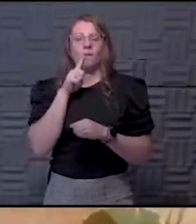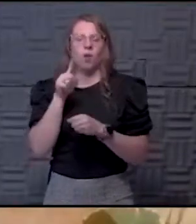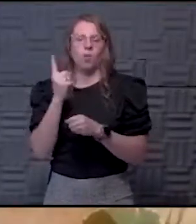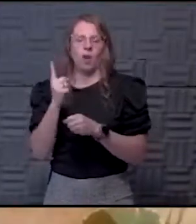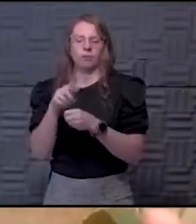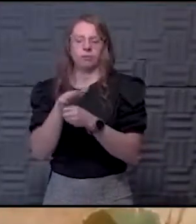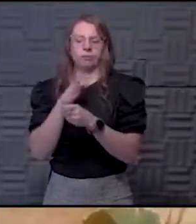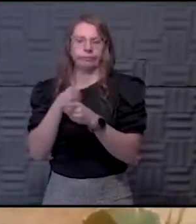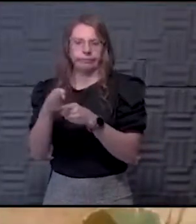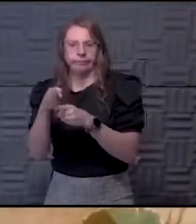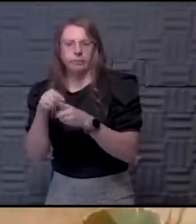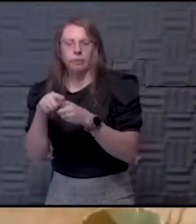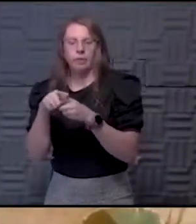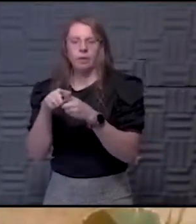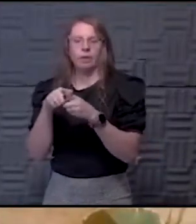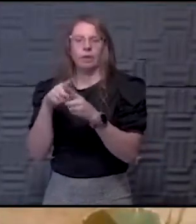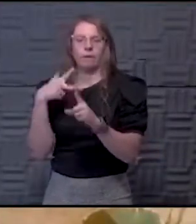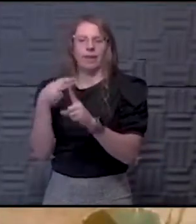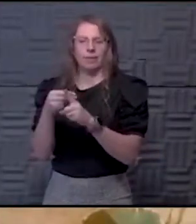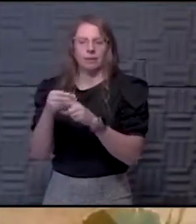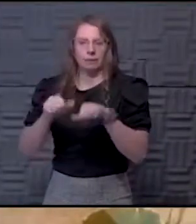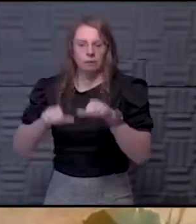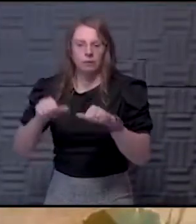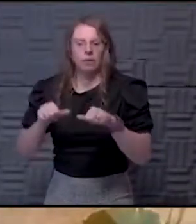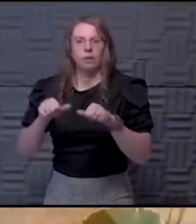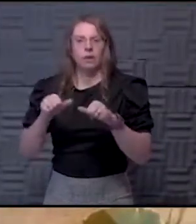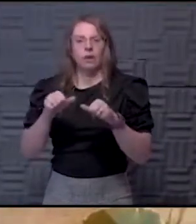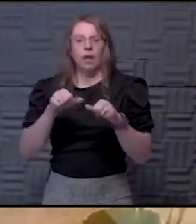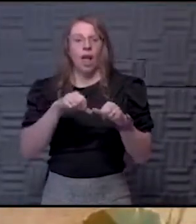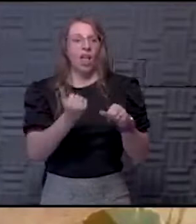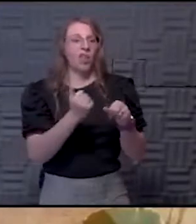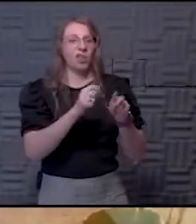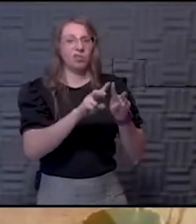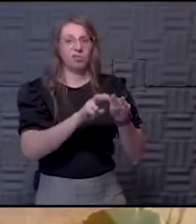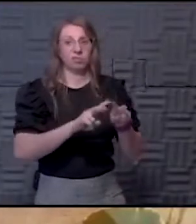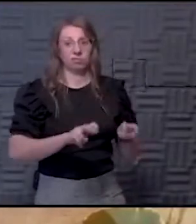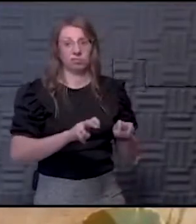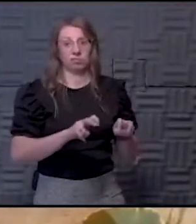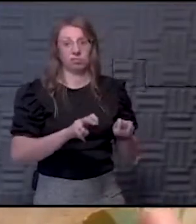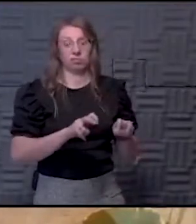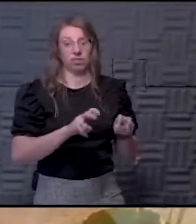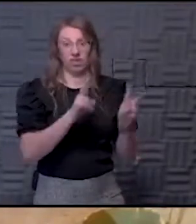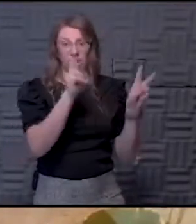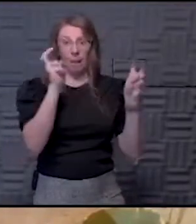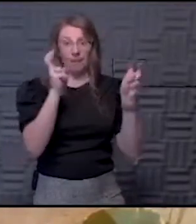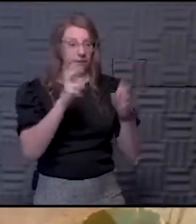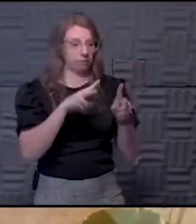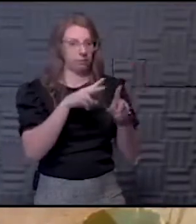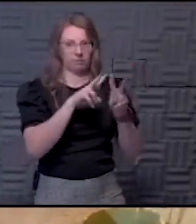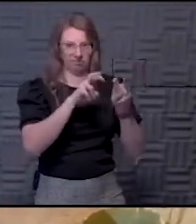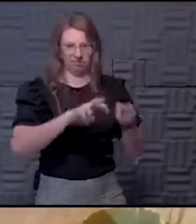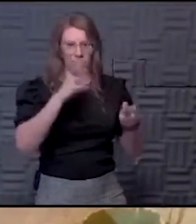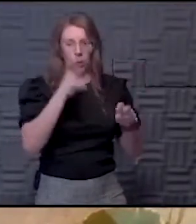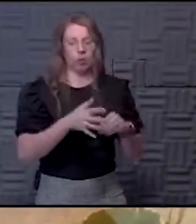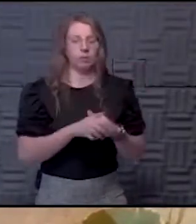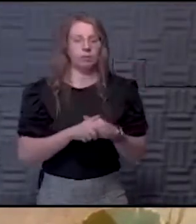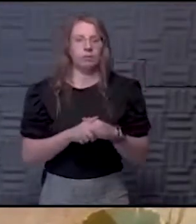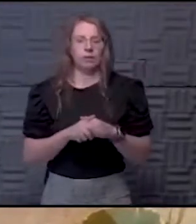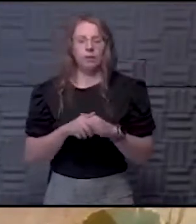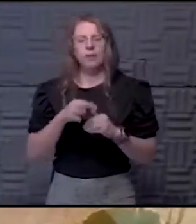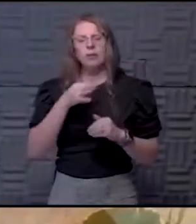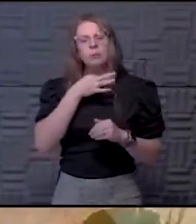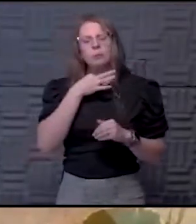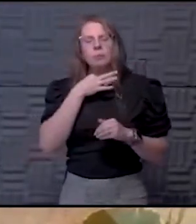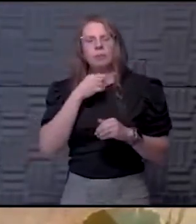acceptance or hesitancy, and we might be very analytical in another area. And so I think that's where we can be very curious